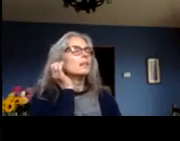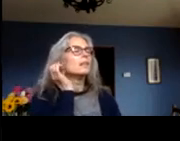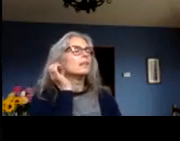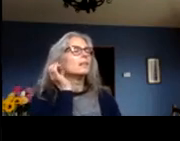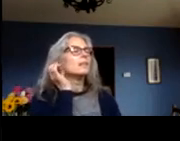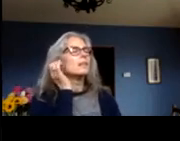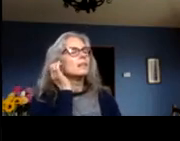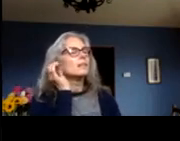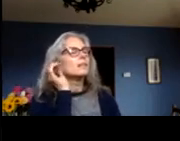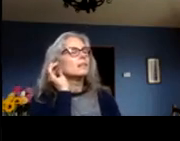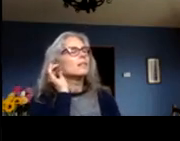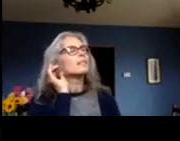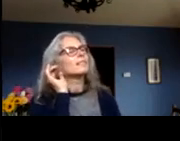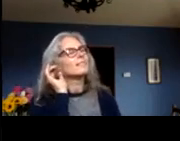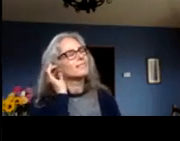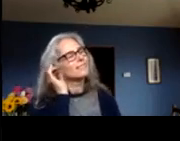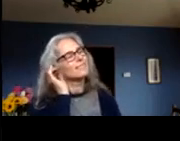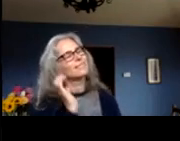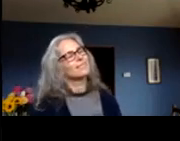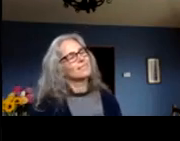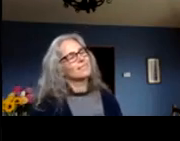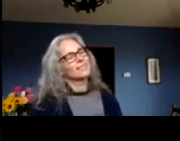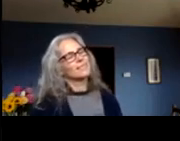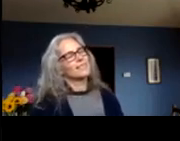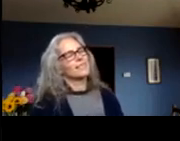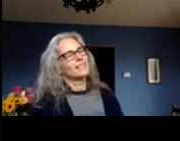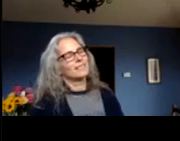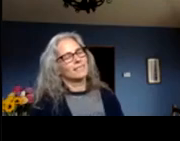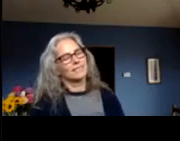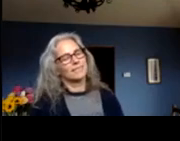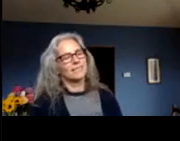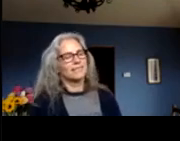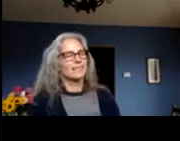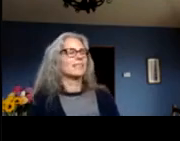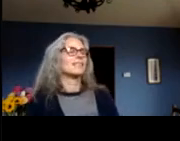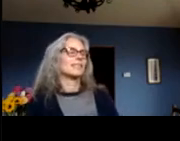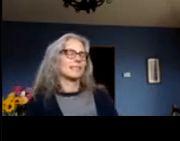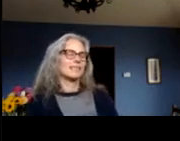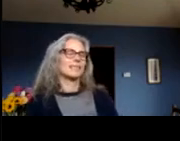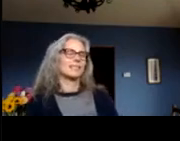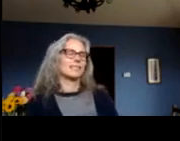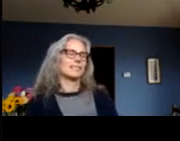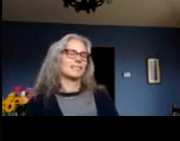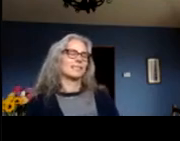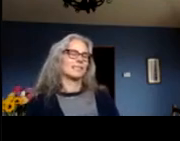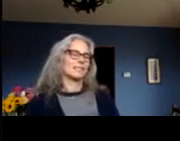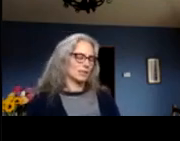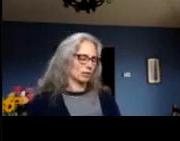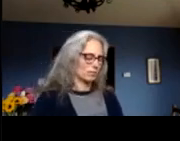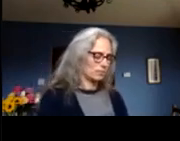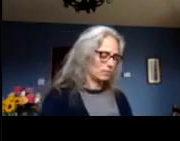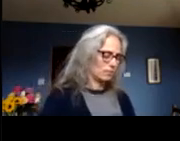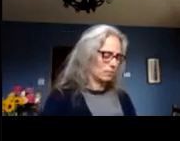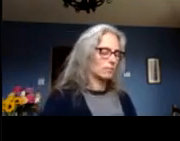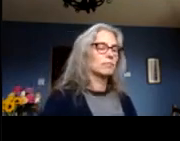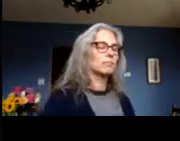complex and big as you make it. It can be as tiny and simple as you make it. And so the fact that you were really willing, you stuck with it, you didn't